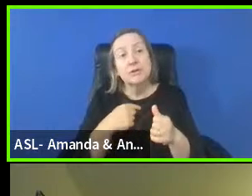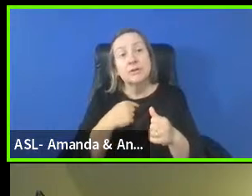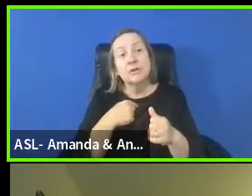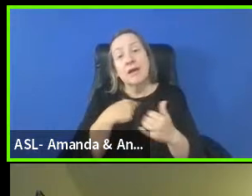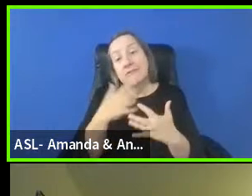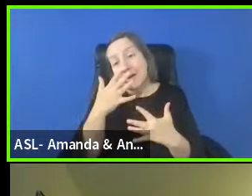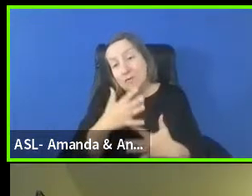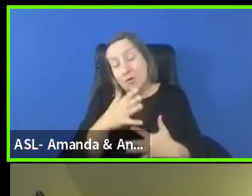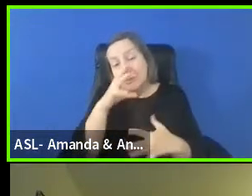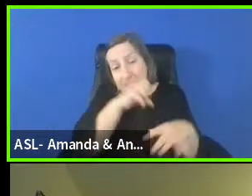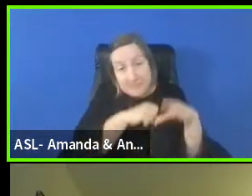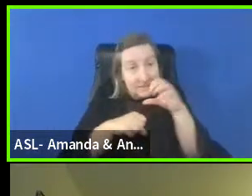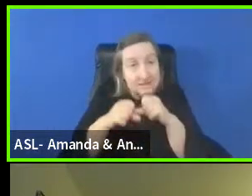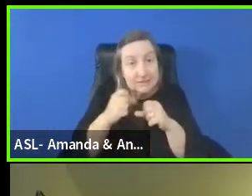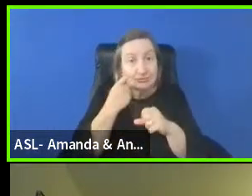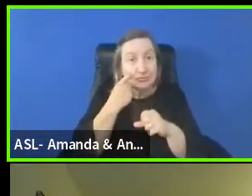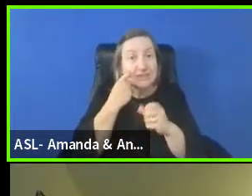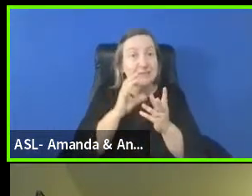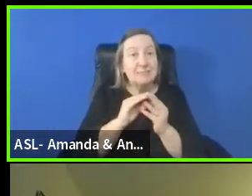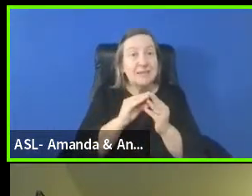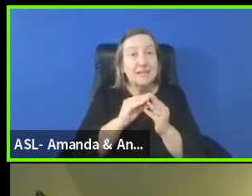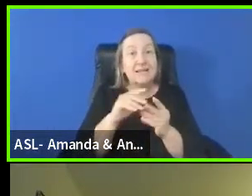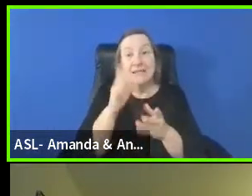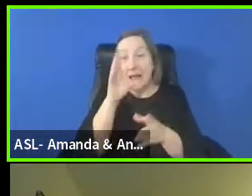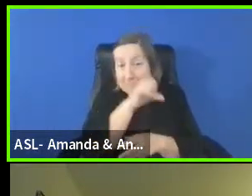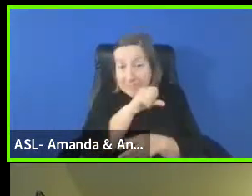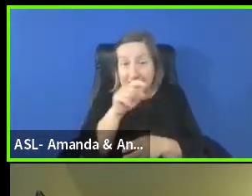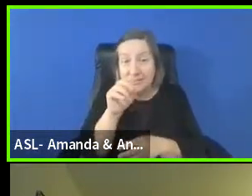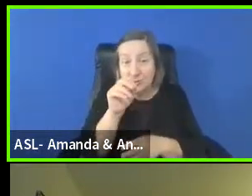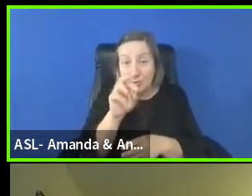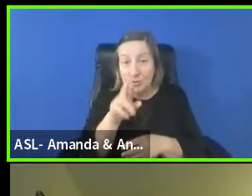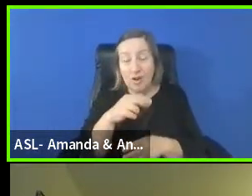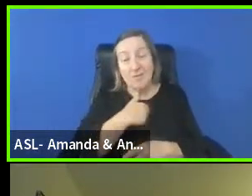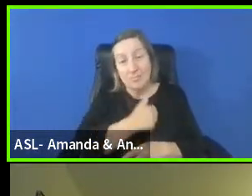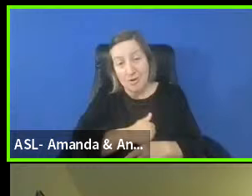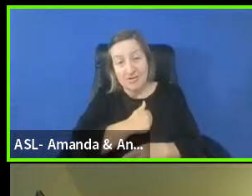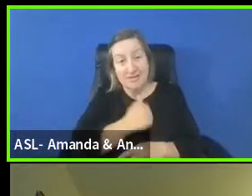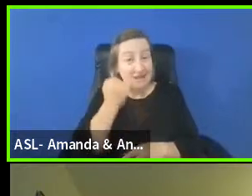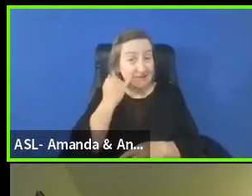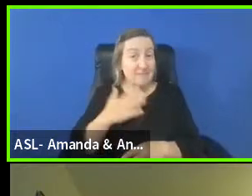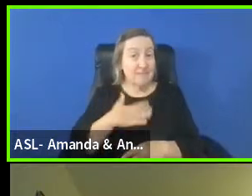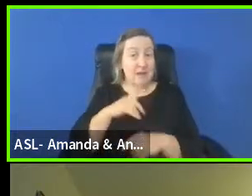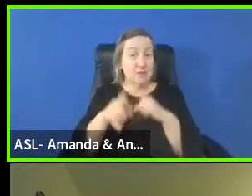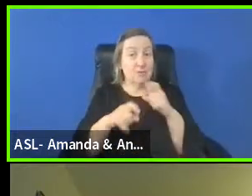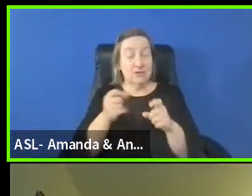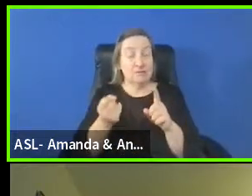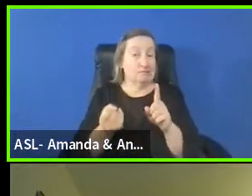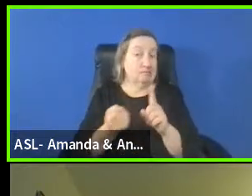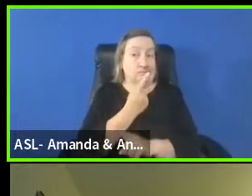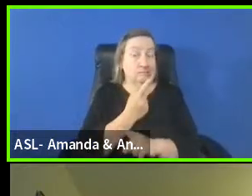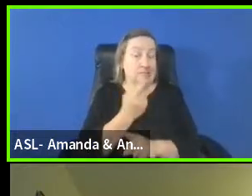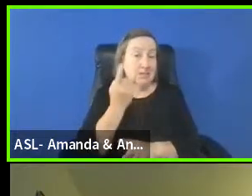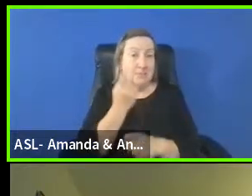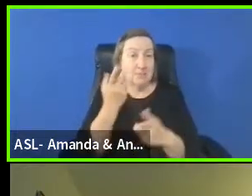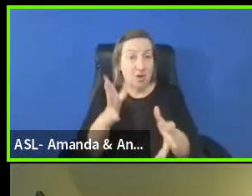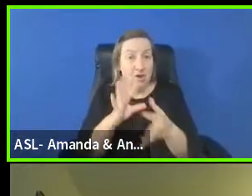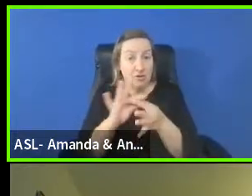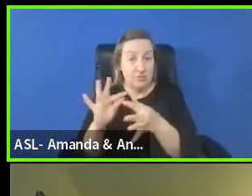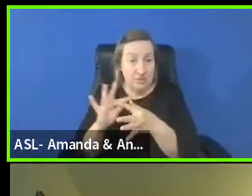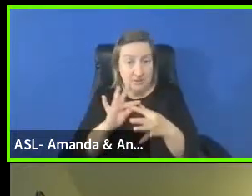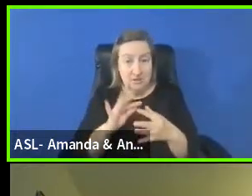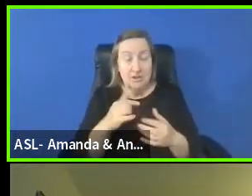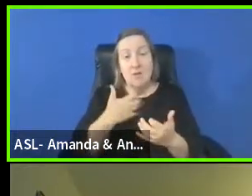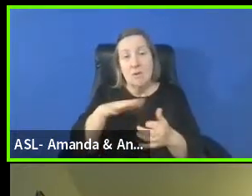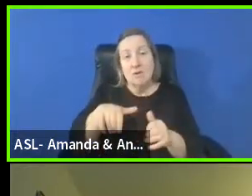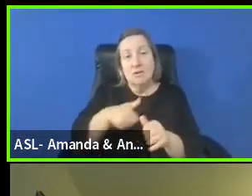unfortunately missed some of the recent meetings, including the tour. So I apologize in advance if my questions are off target or if something's already been shared. I want to piggyback